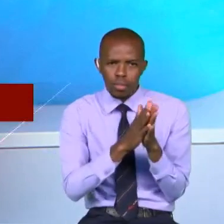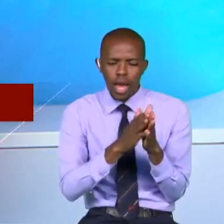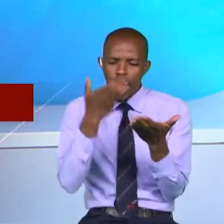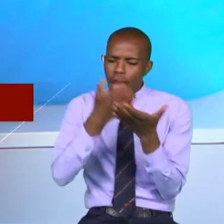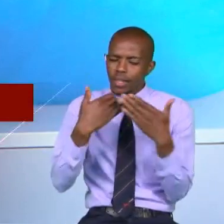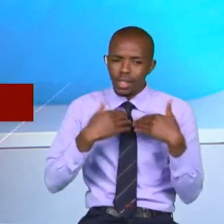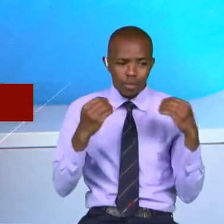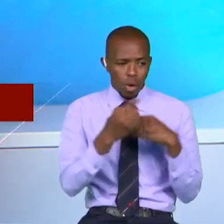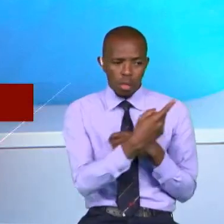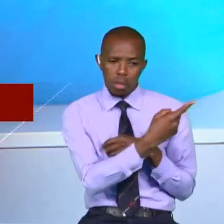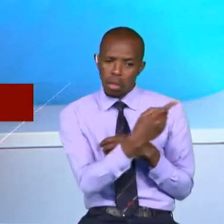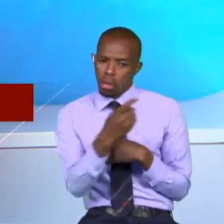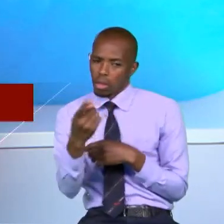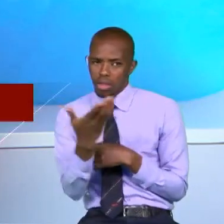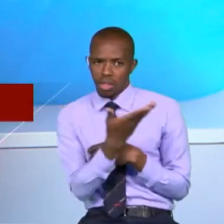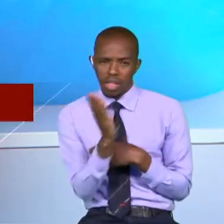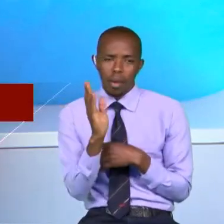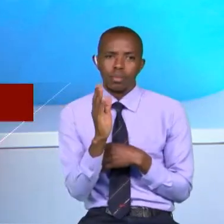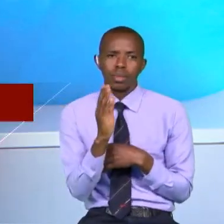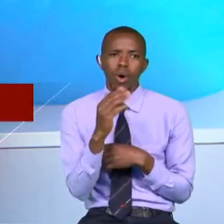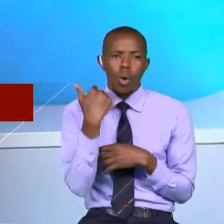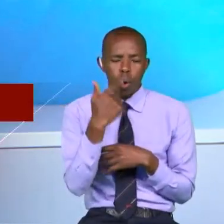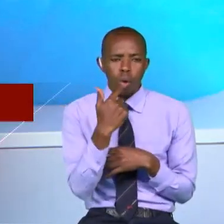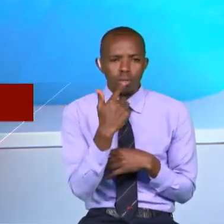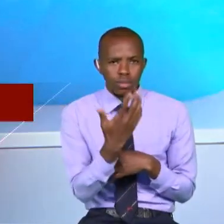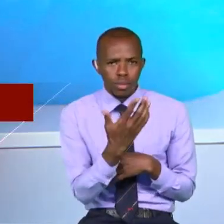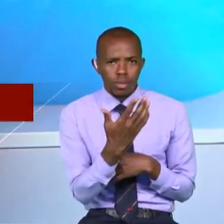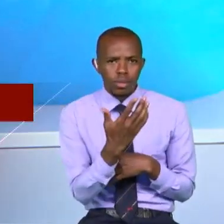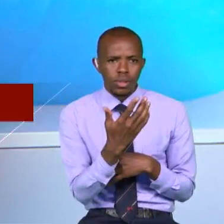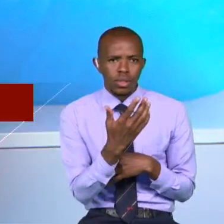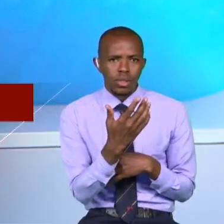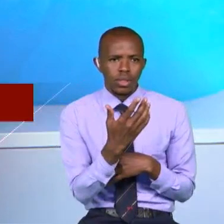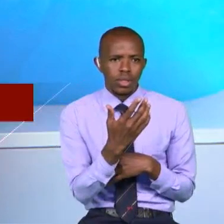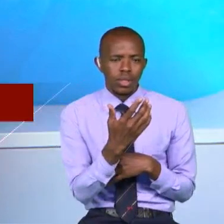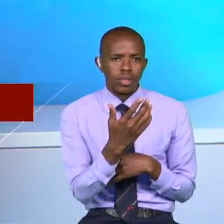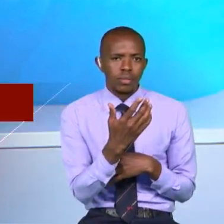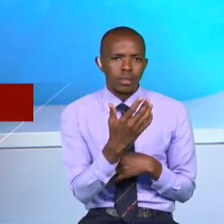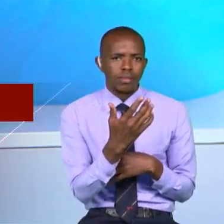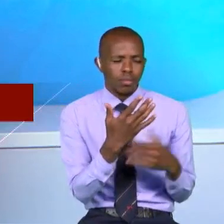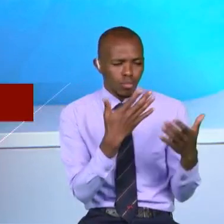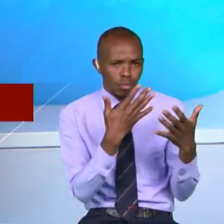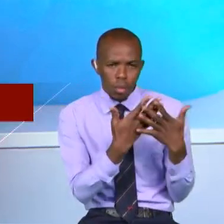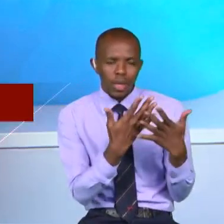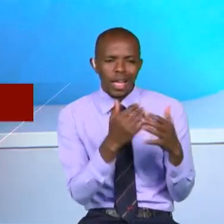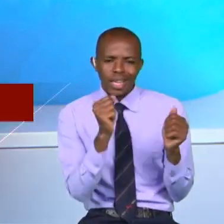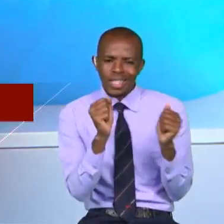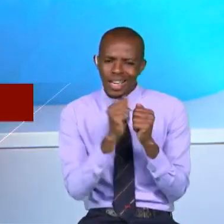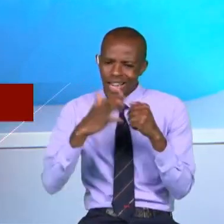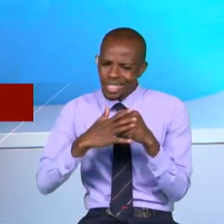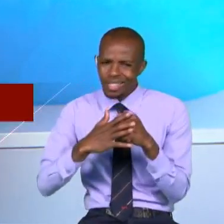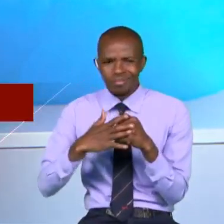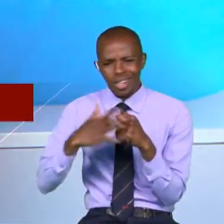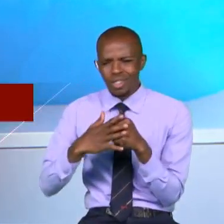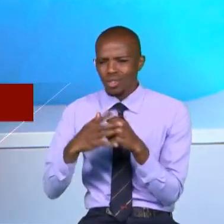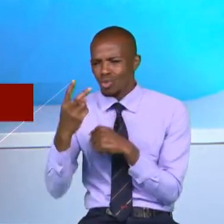evidence. Any one of them who is being persecuted, as they call it, I mean, persecution is such a bigger word. I wish they were around in 1992 and before, they